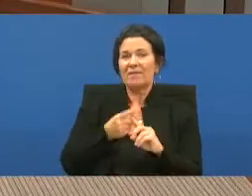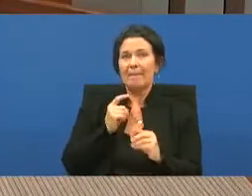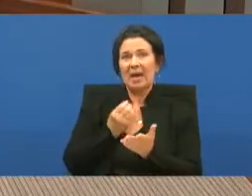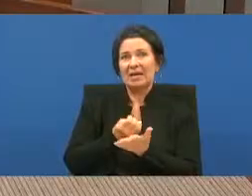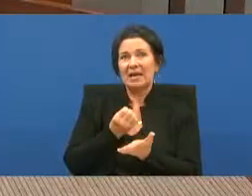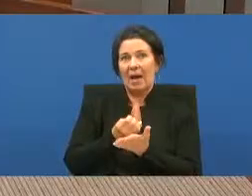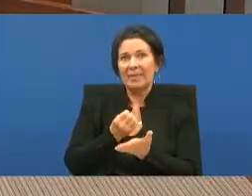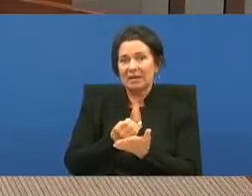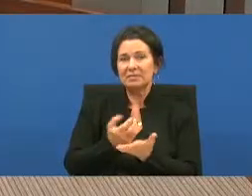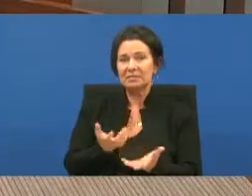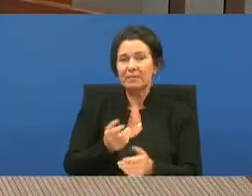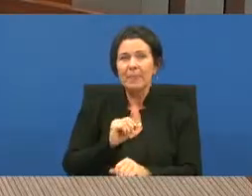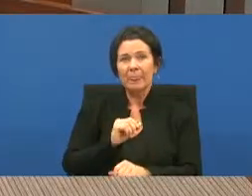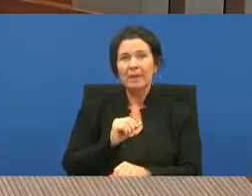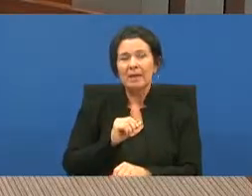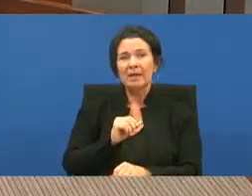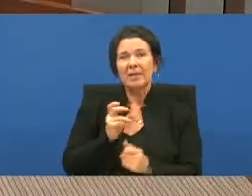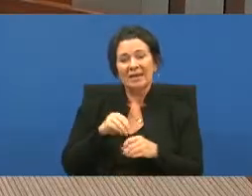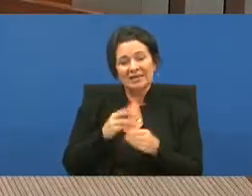general. When we have,